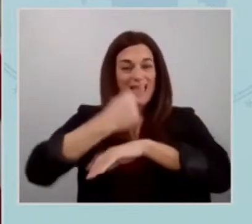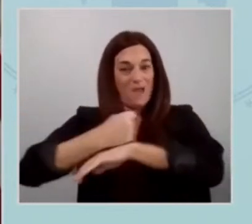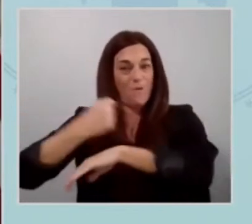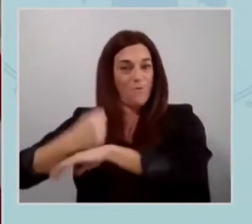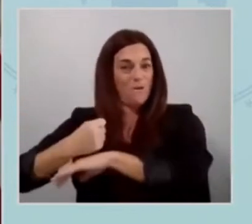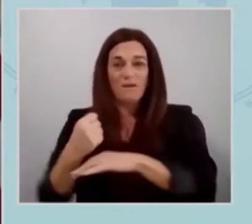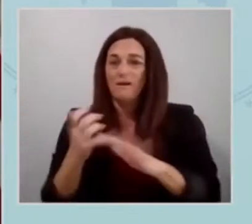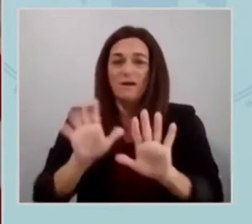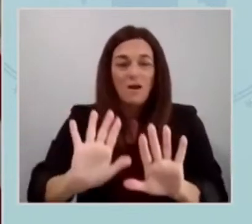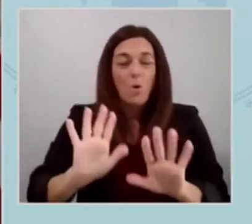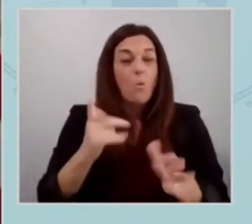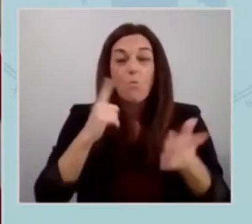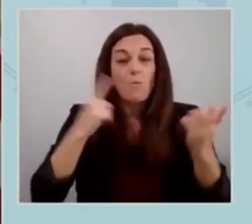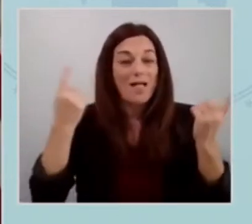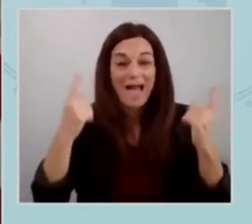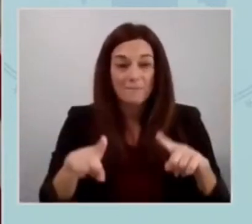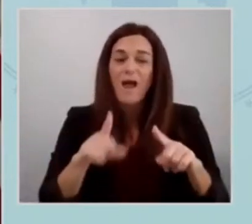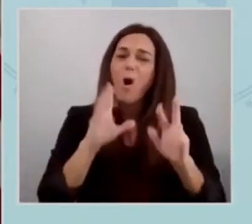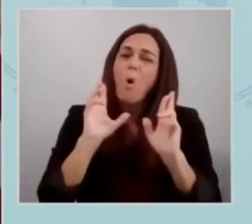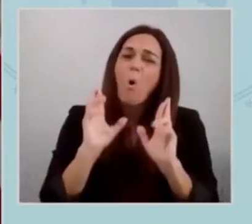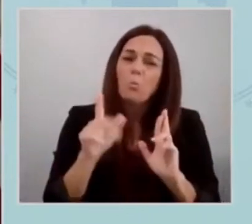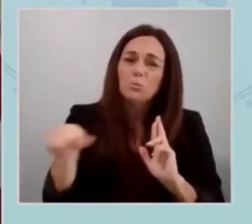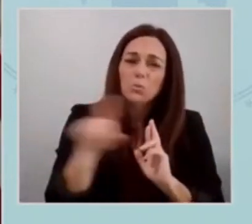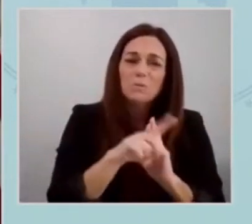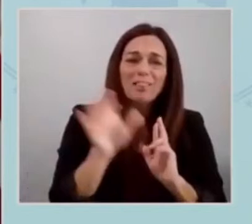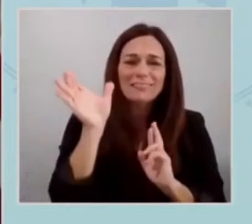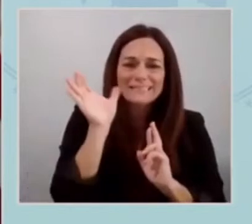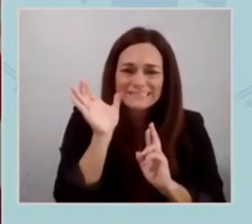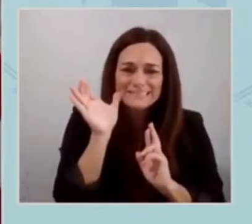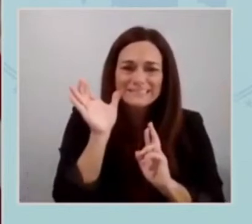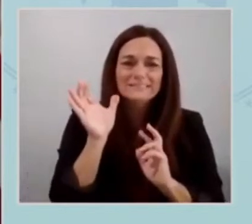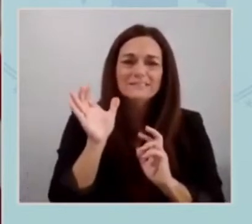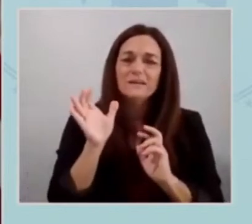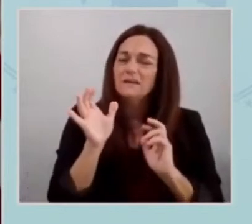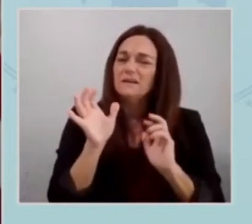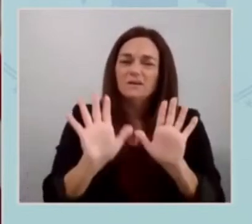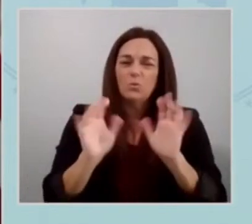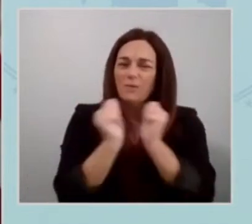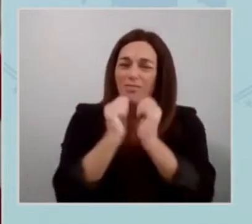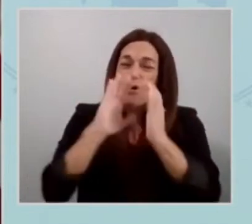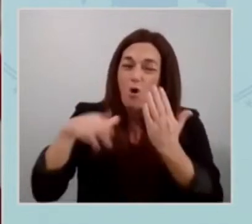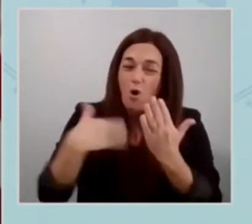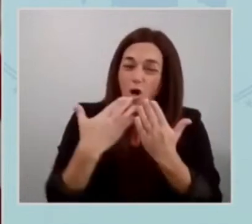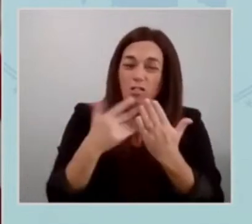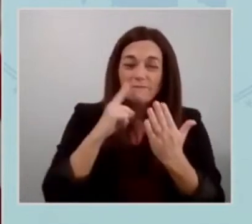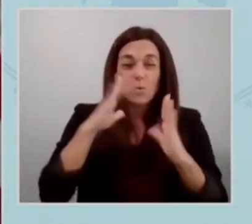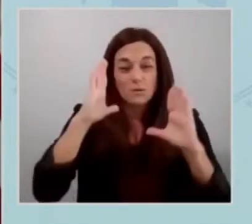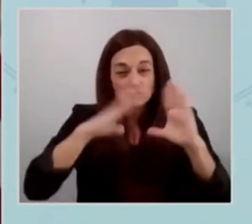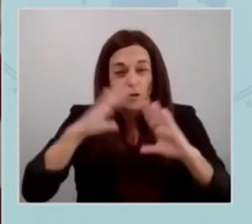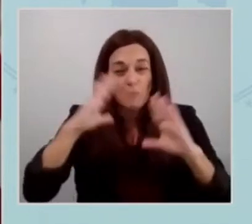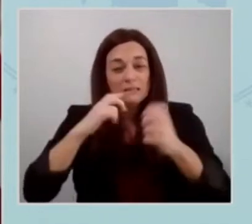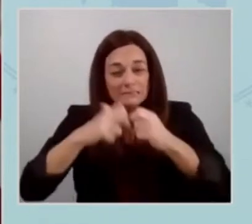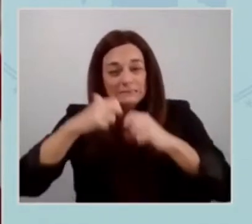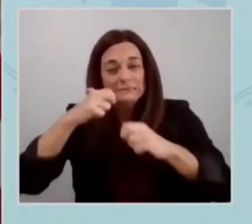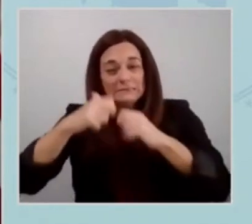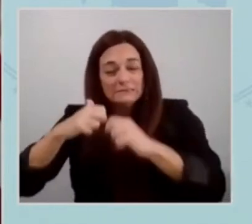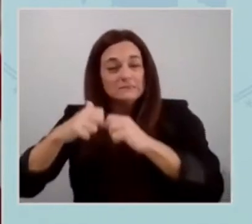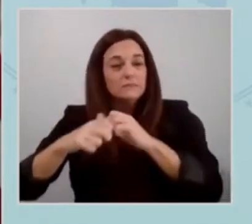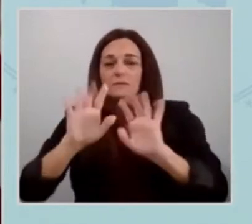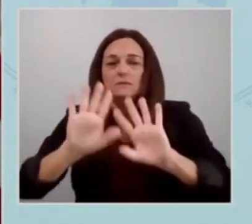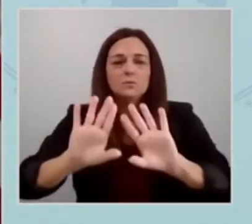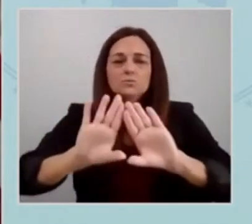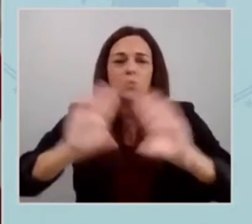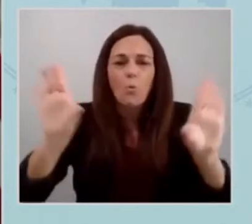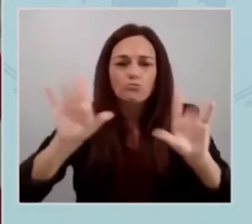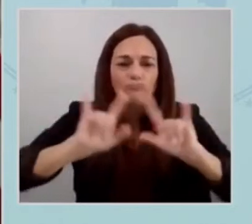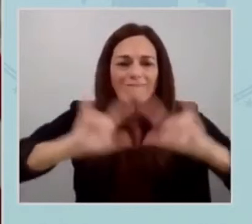no longer have to shut down like we did. And what's happening is, and I hope you all are listening, as with